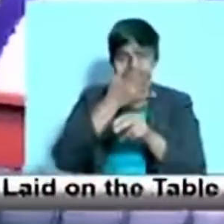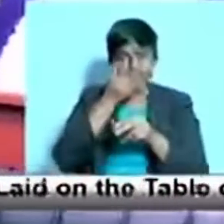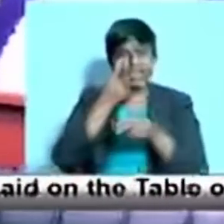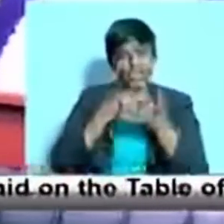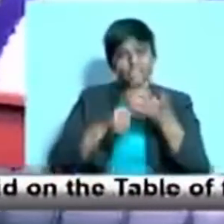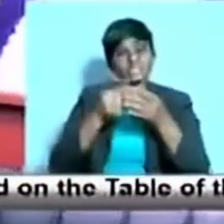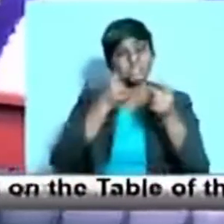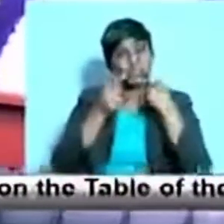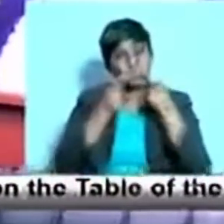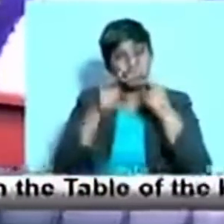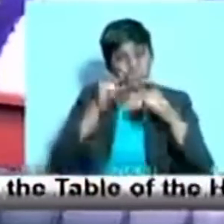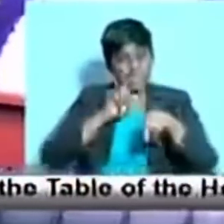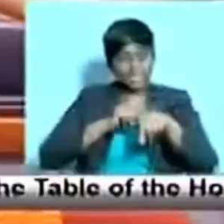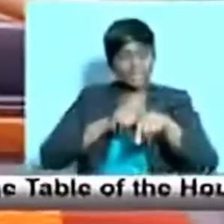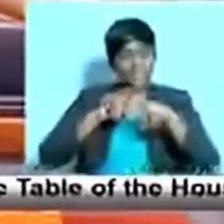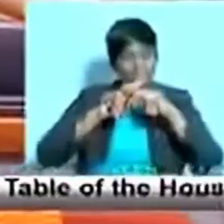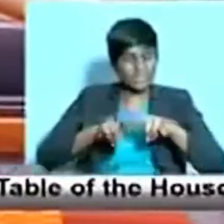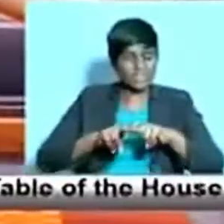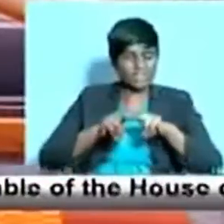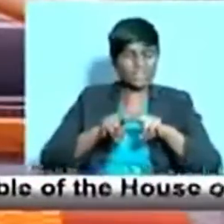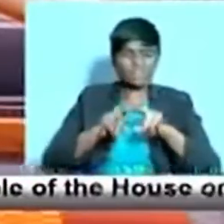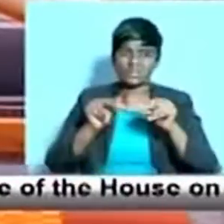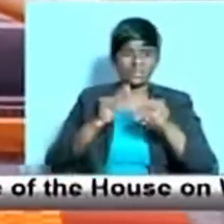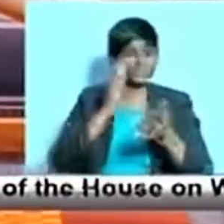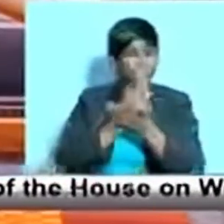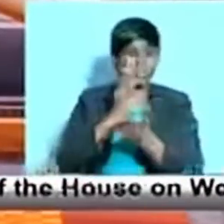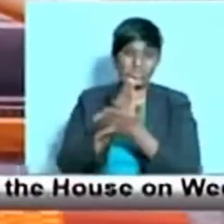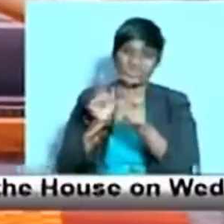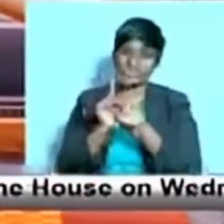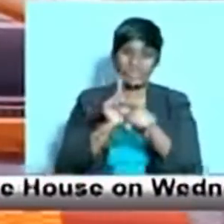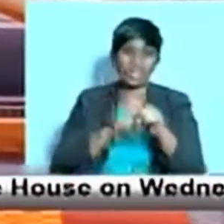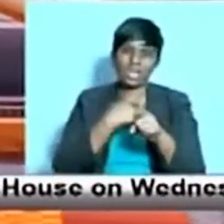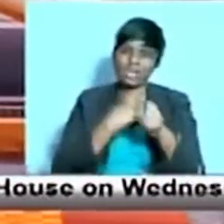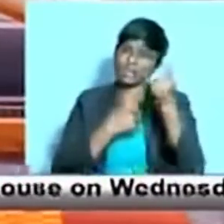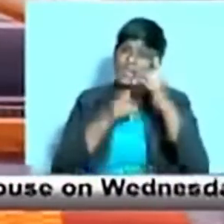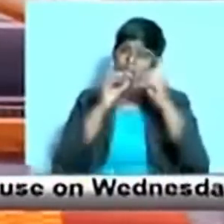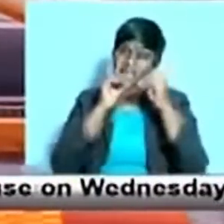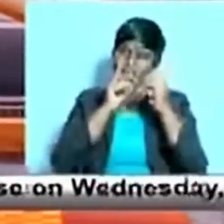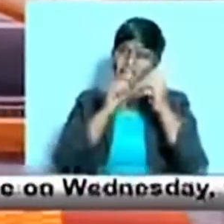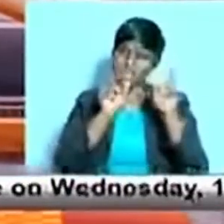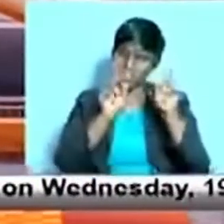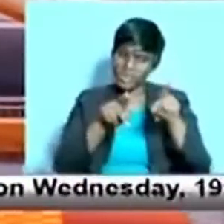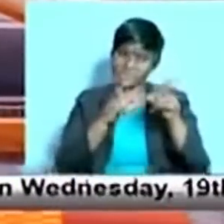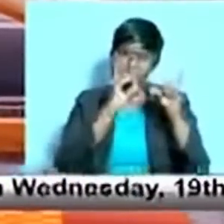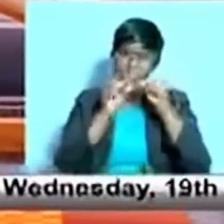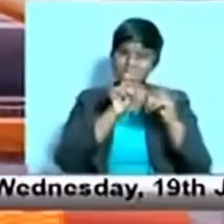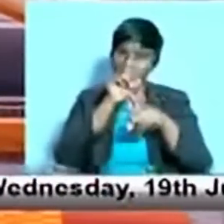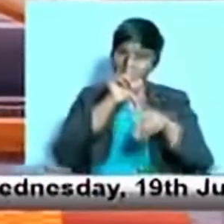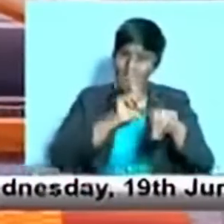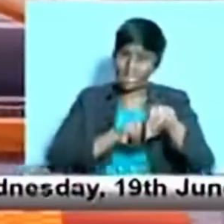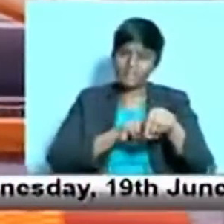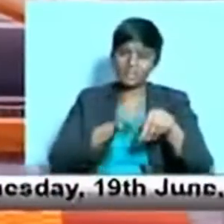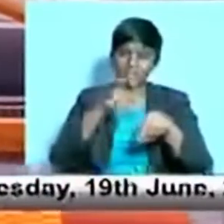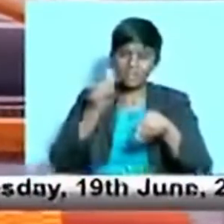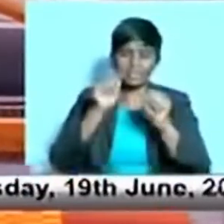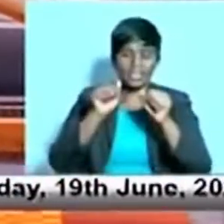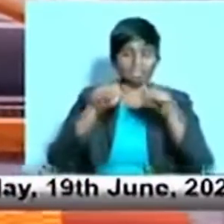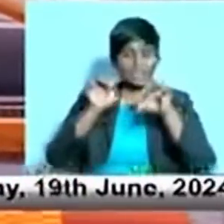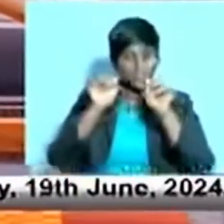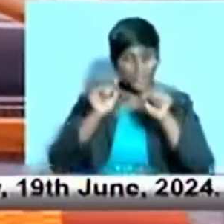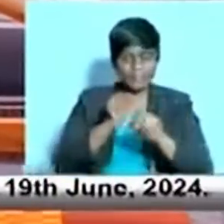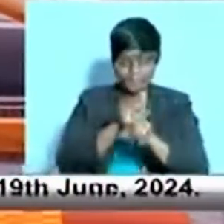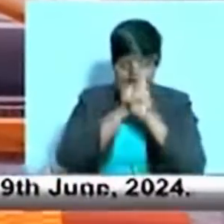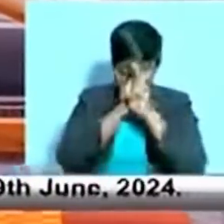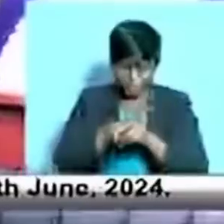avoid debating while we are seated. And there's one person debating at a time. You may continue,